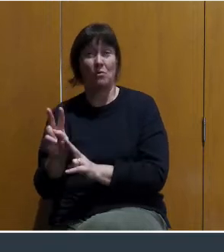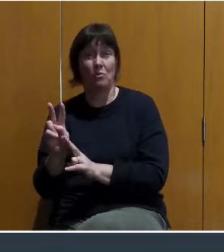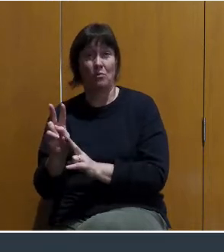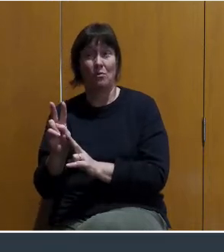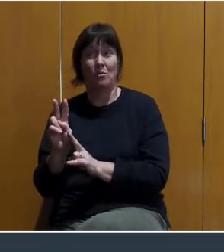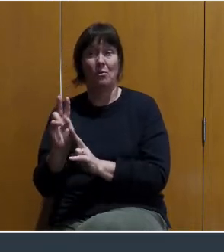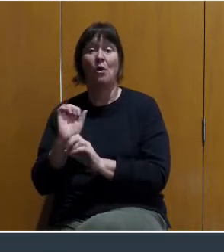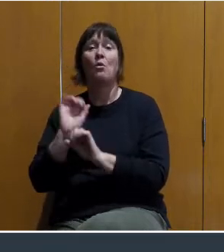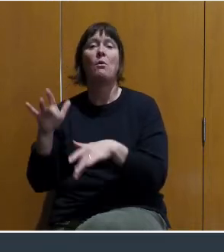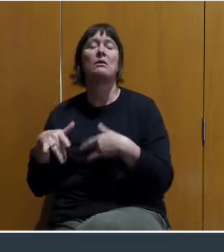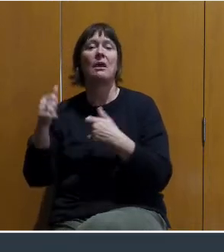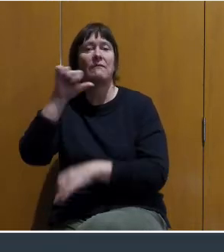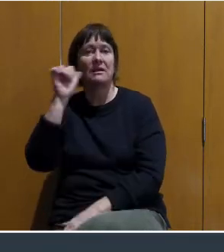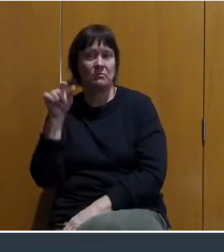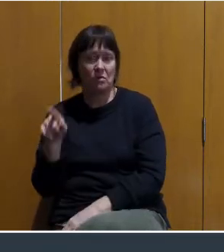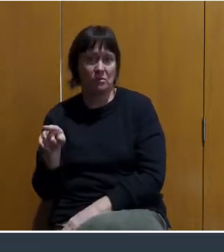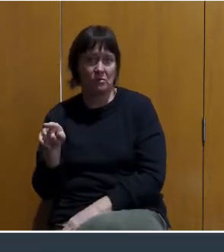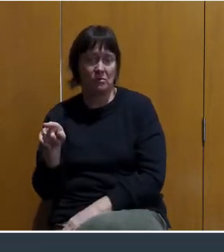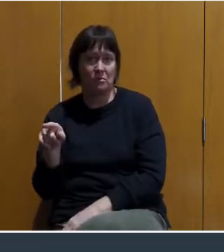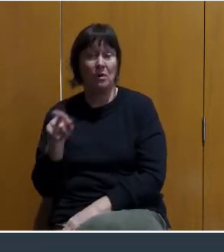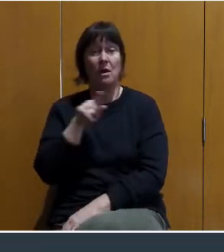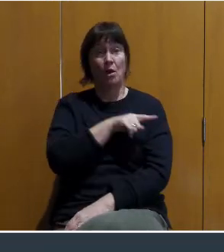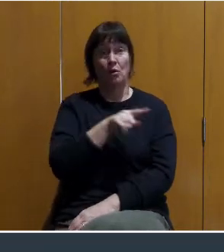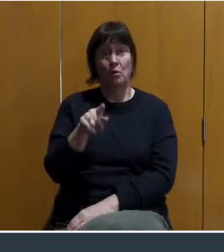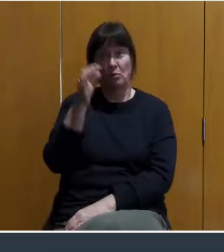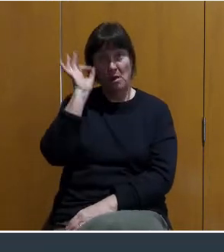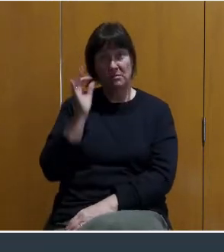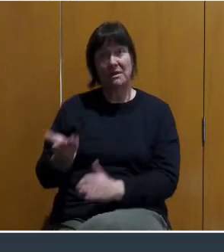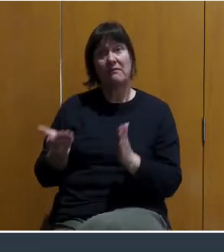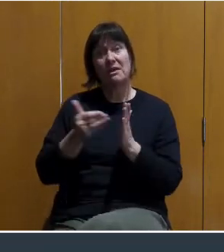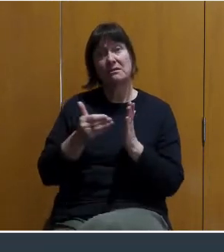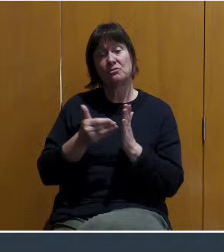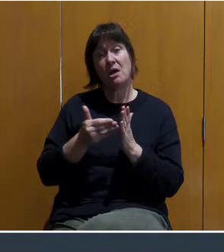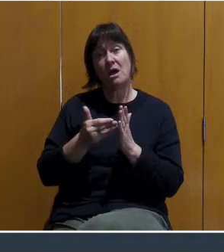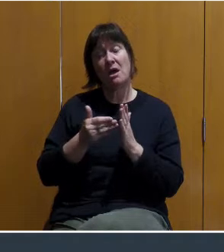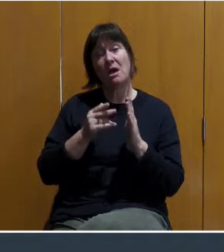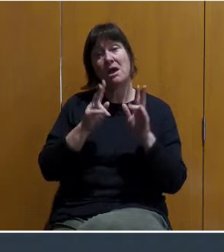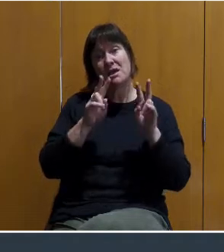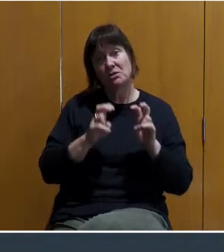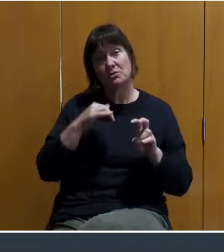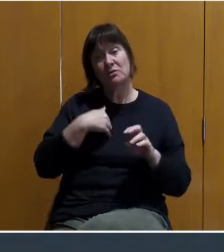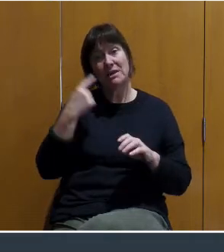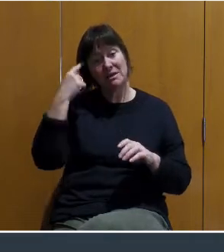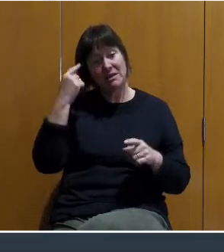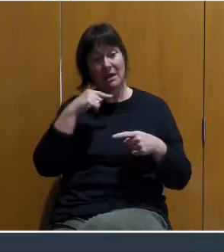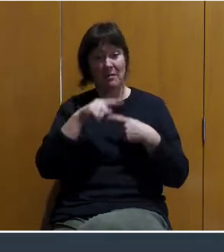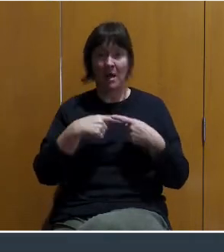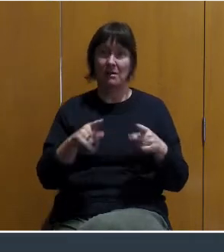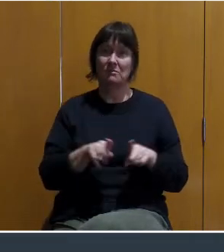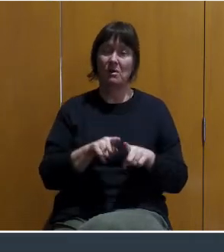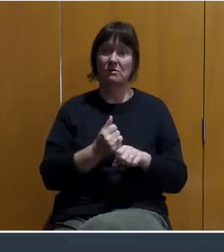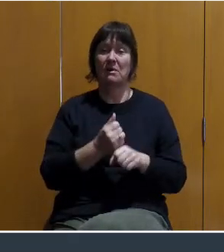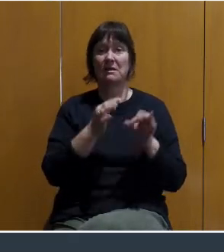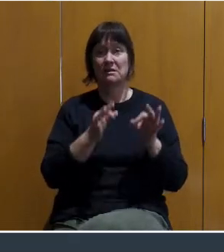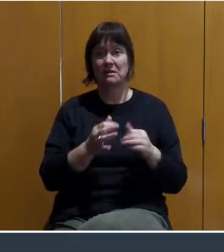expert. As councillors, you have a range of additional factors to contemplate in your decision-making, and that is